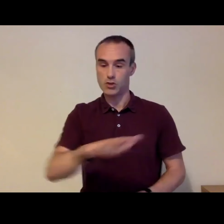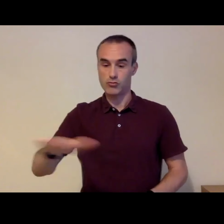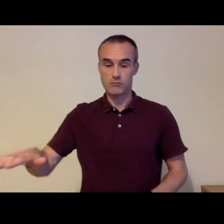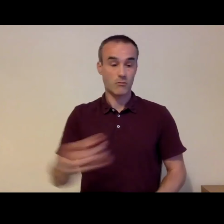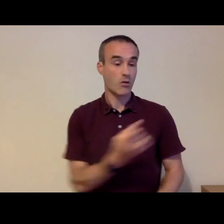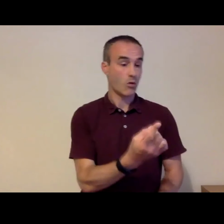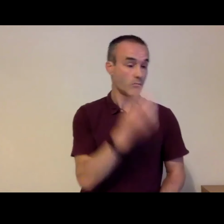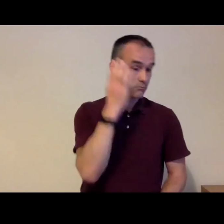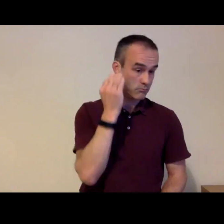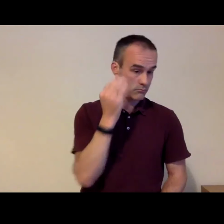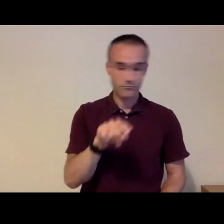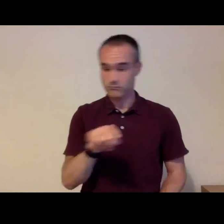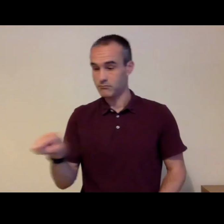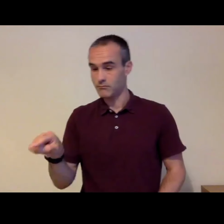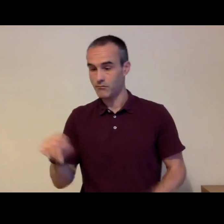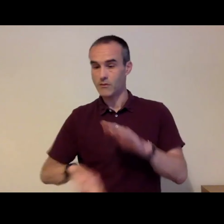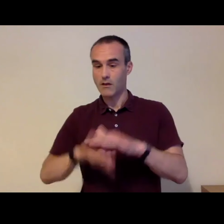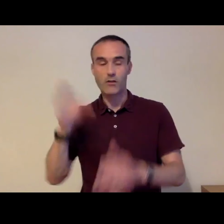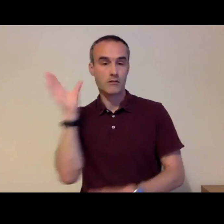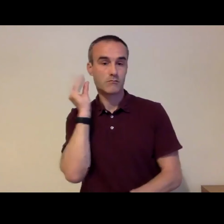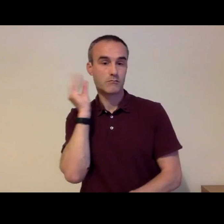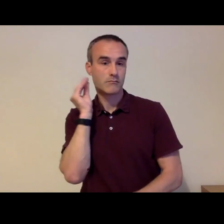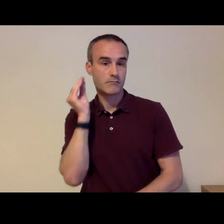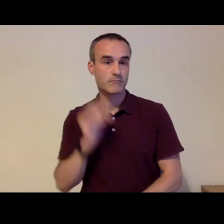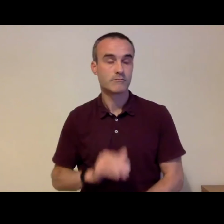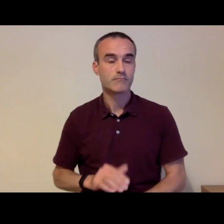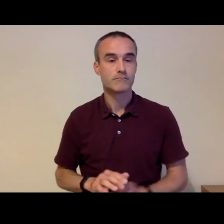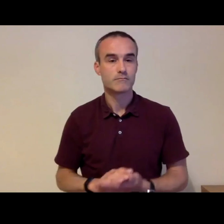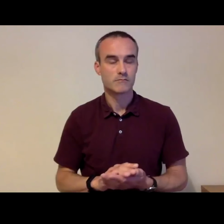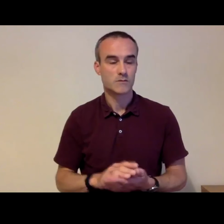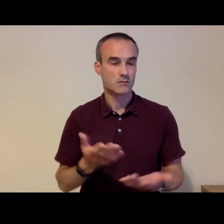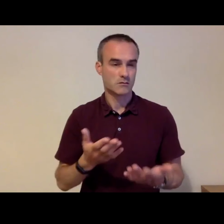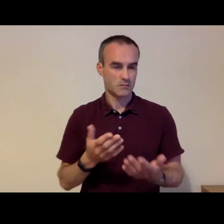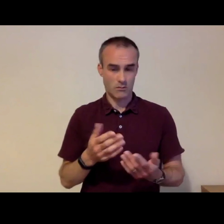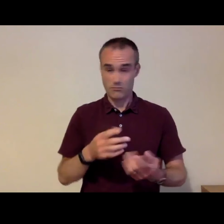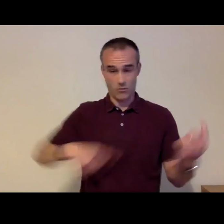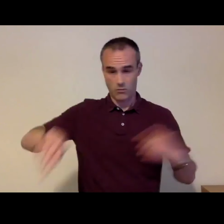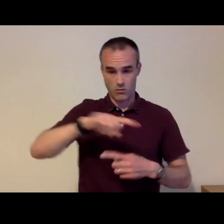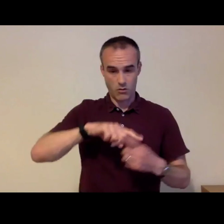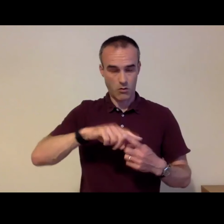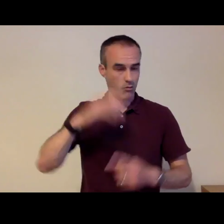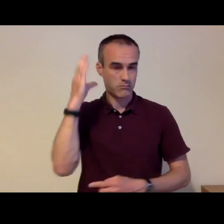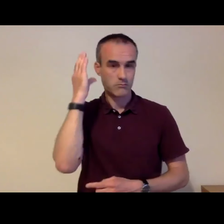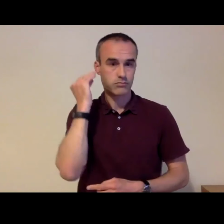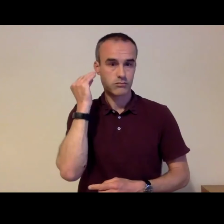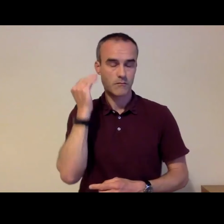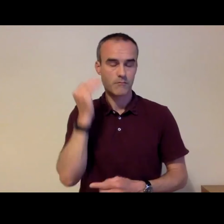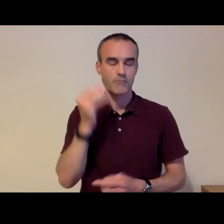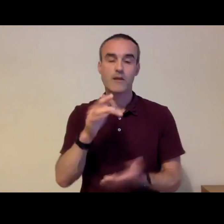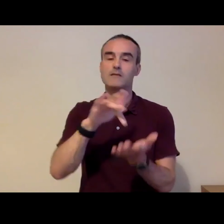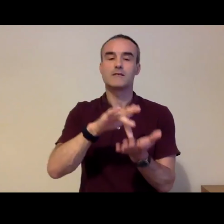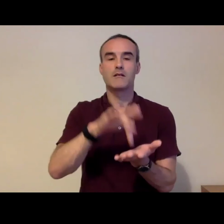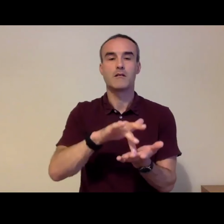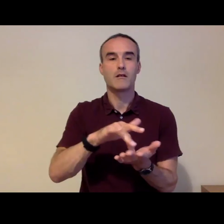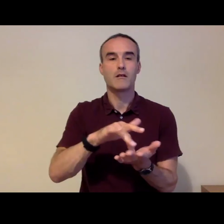haven't. So it doesn't appear everywhere. And it's middle ear, it's hair